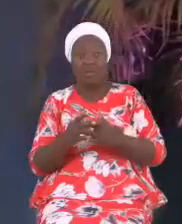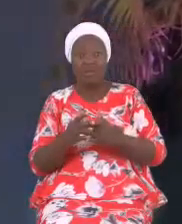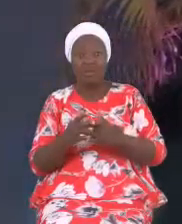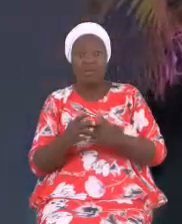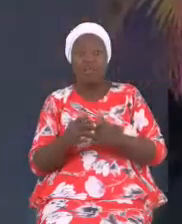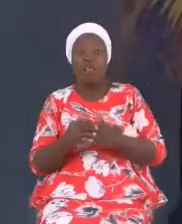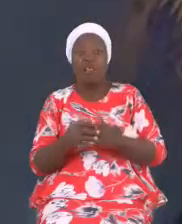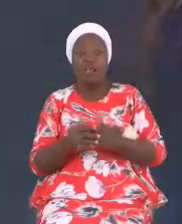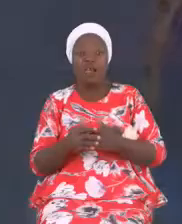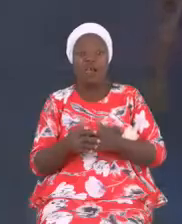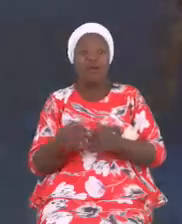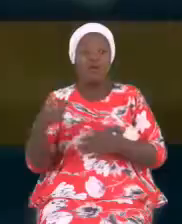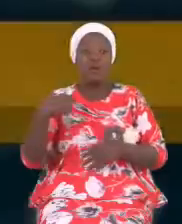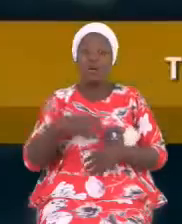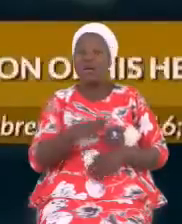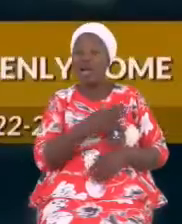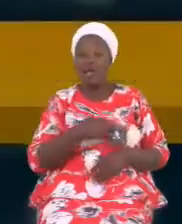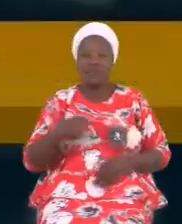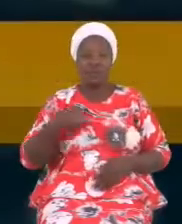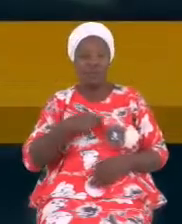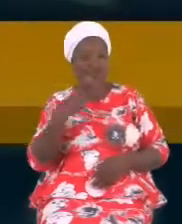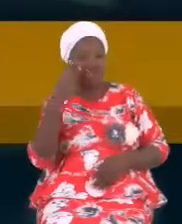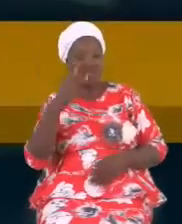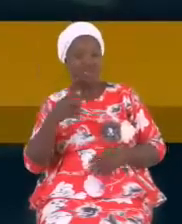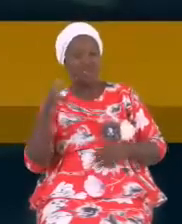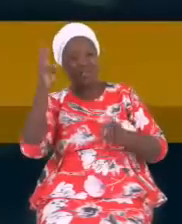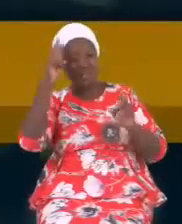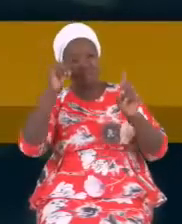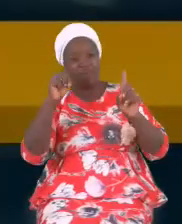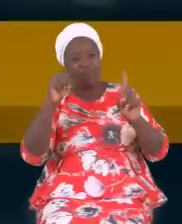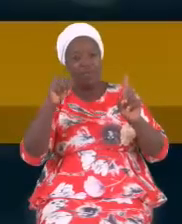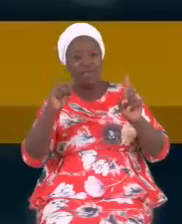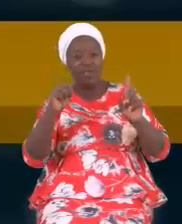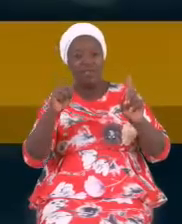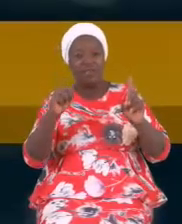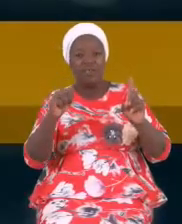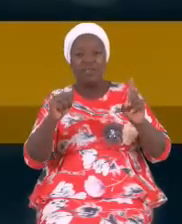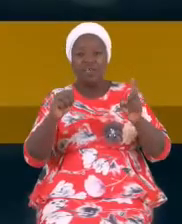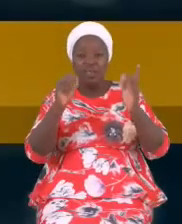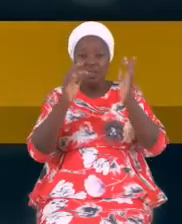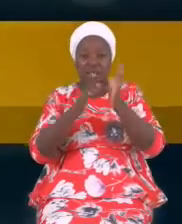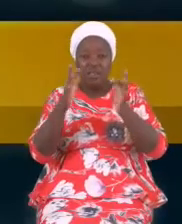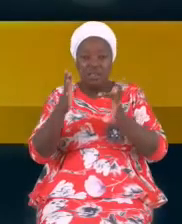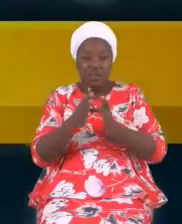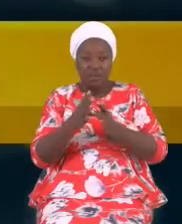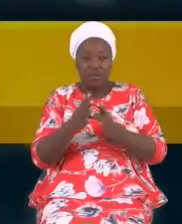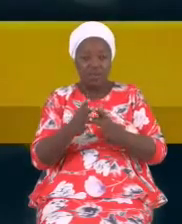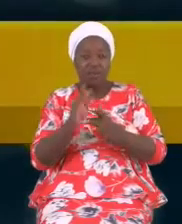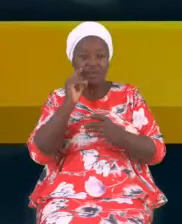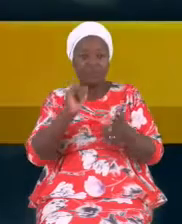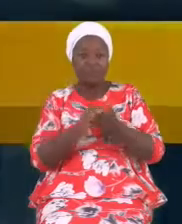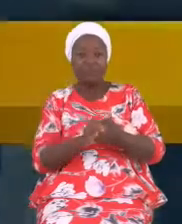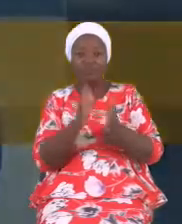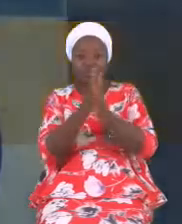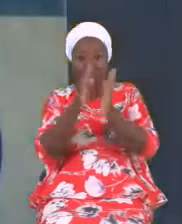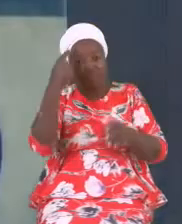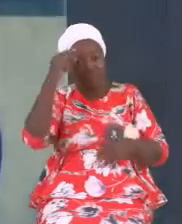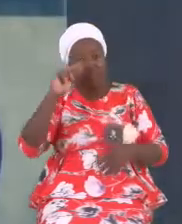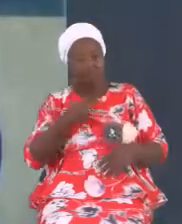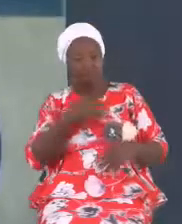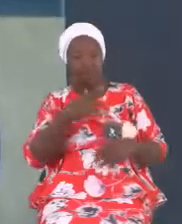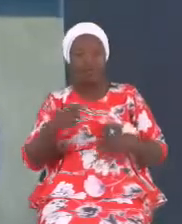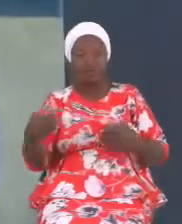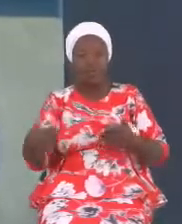I said, we'll see him. Jesus, the mediator of the new covenant,